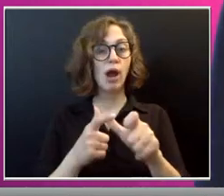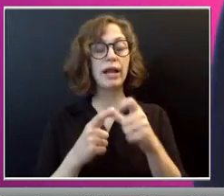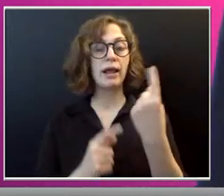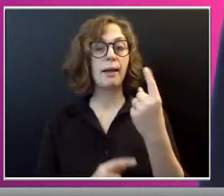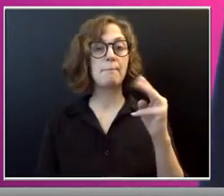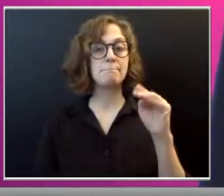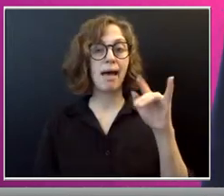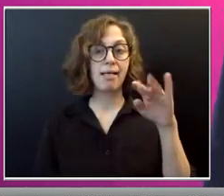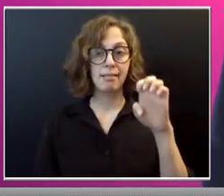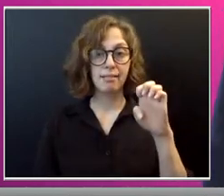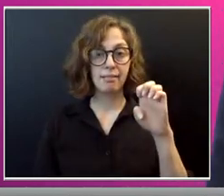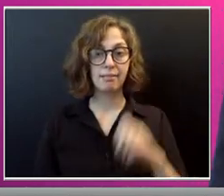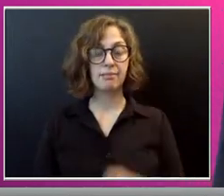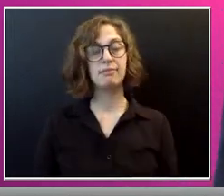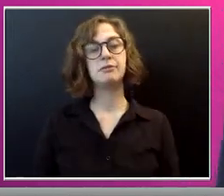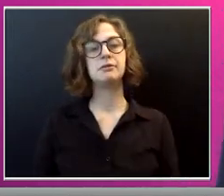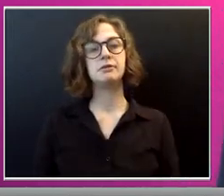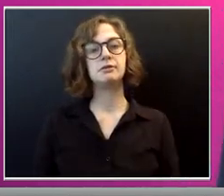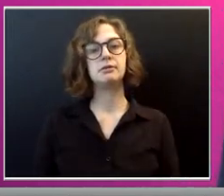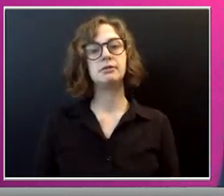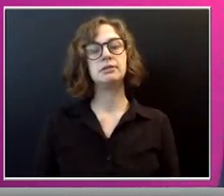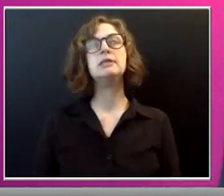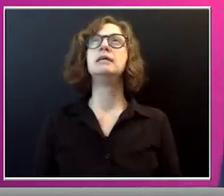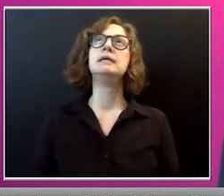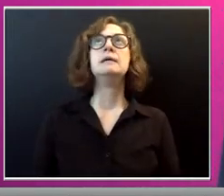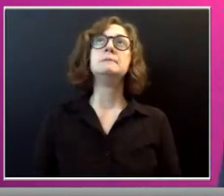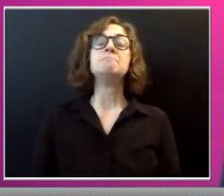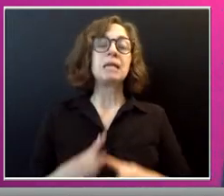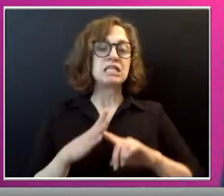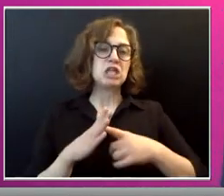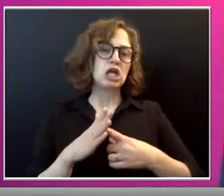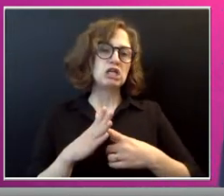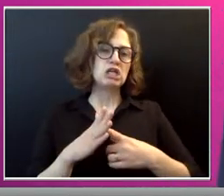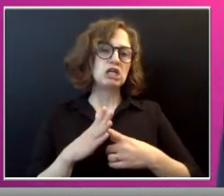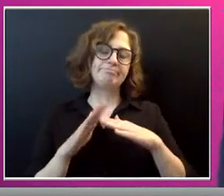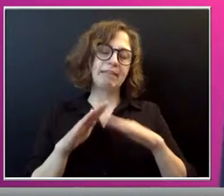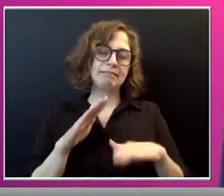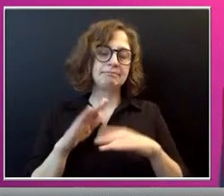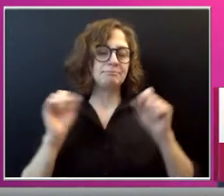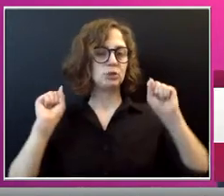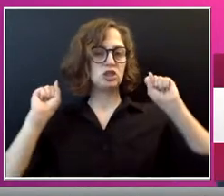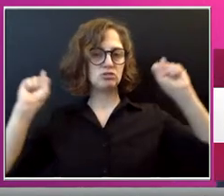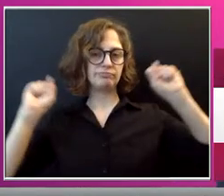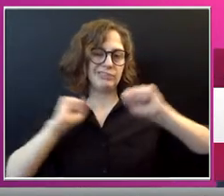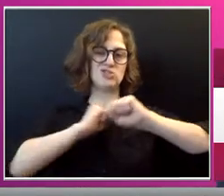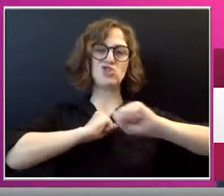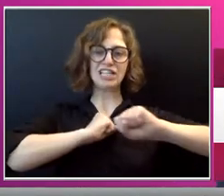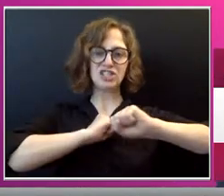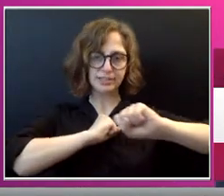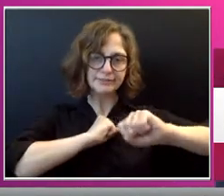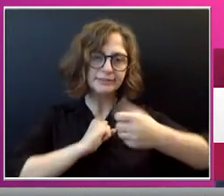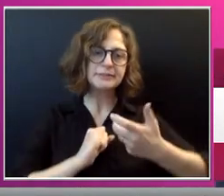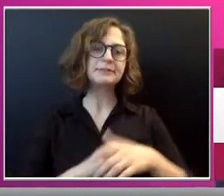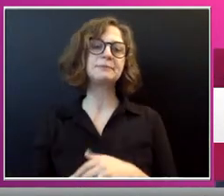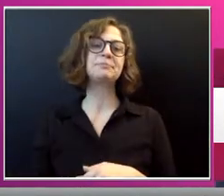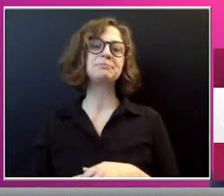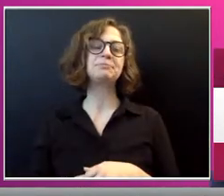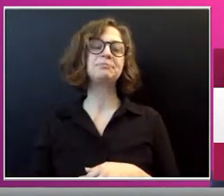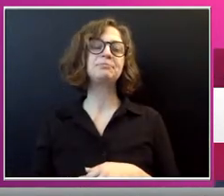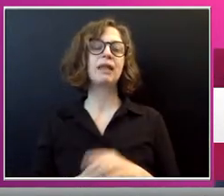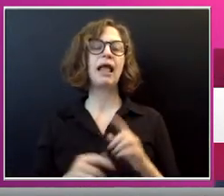It starts out with just basically stretching, and then there's like 30 seconds